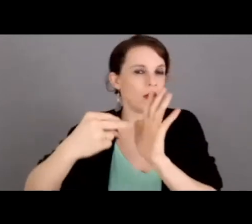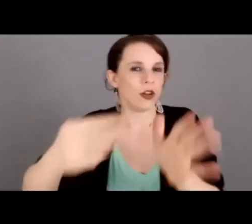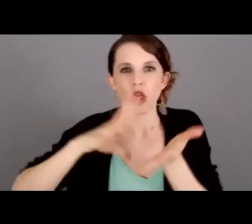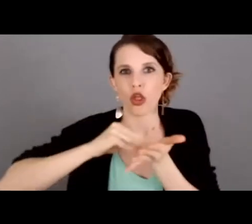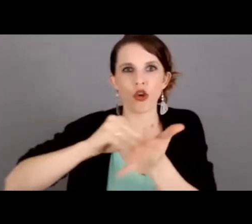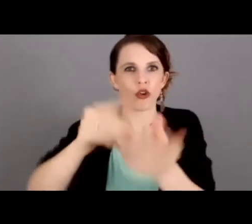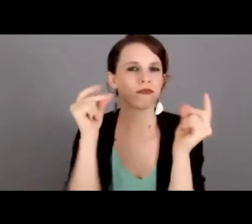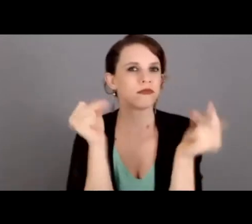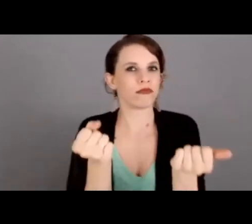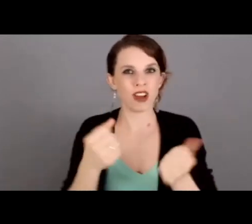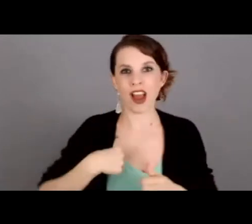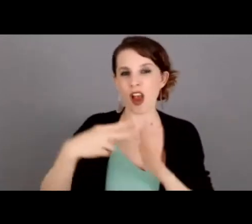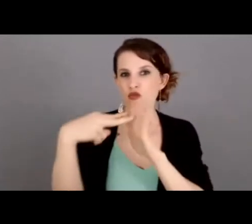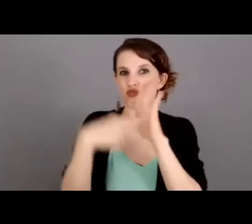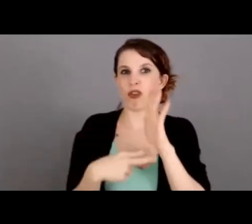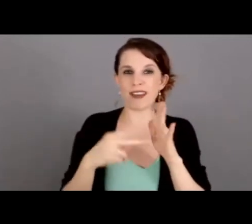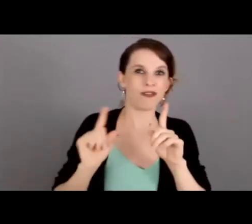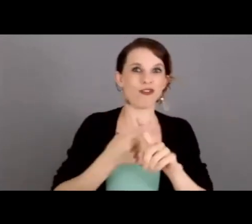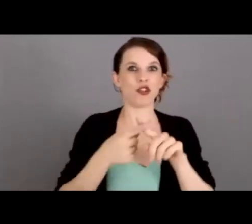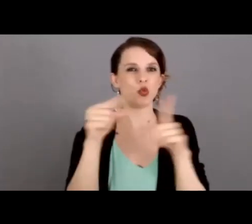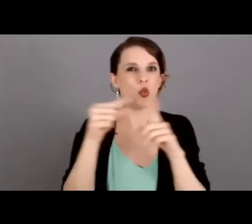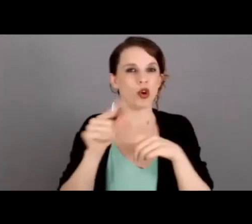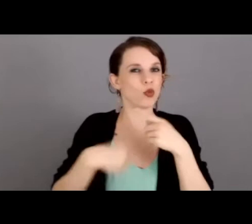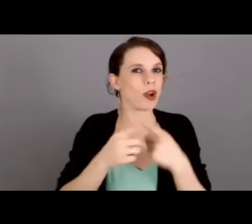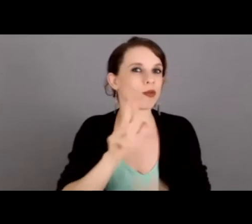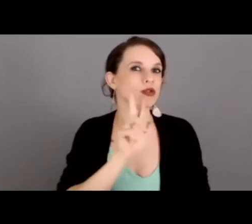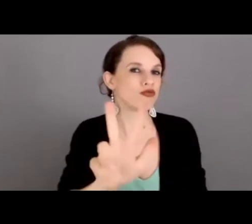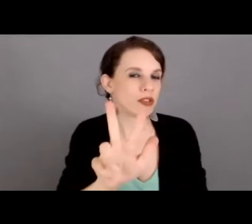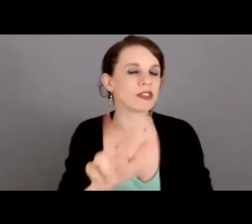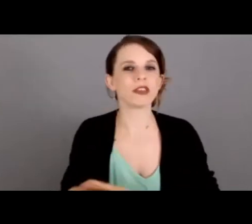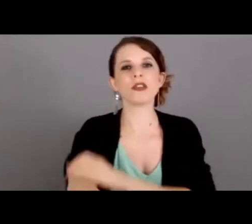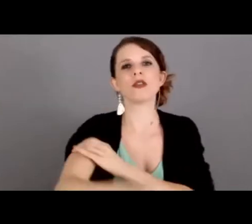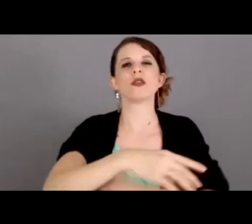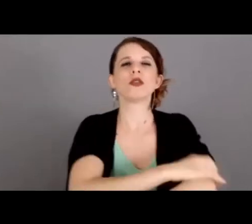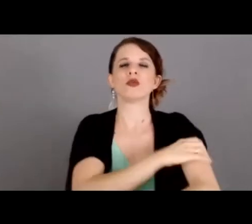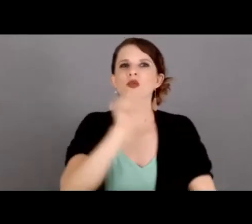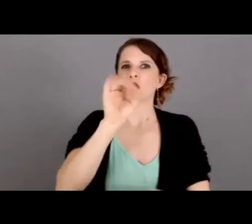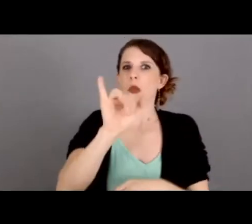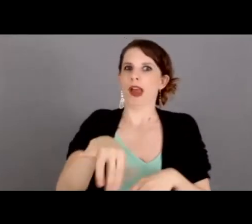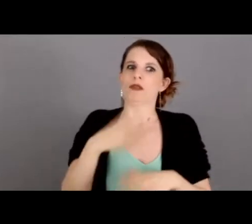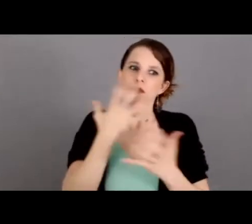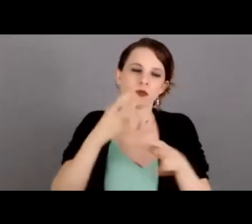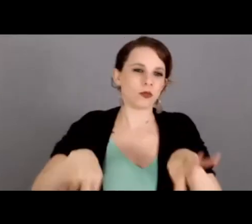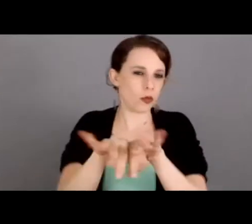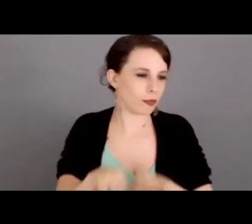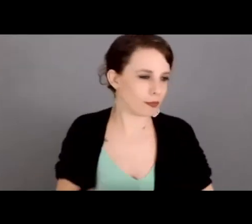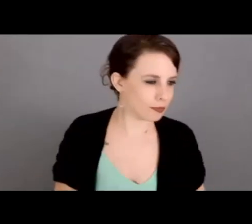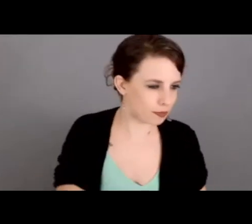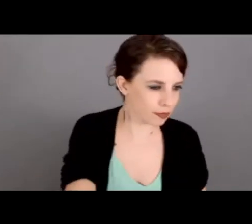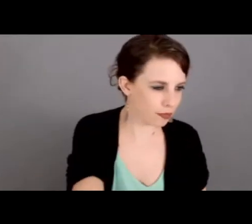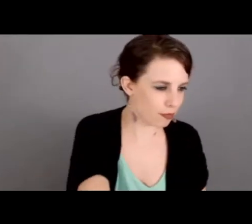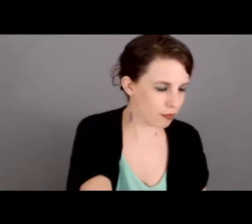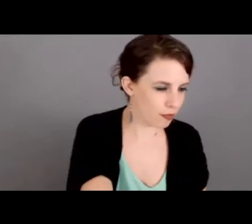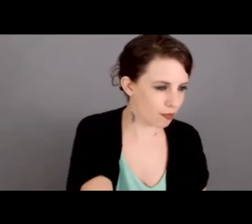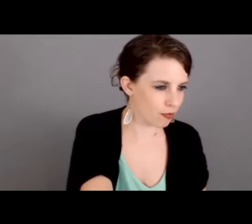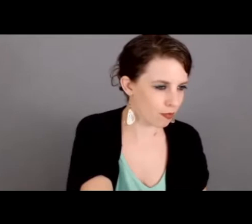So I really picked up on ASL and I learned how to read very quickly. I had my first words when I was 3, and that